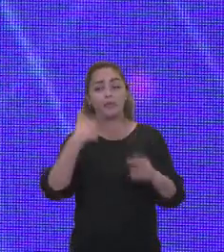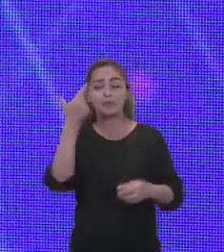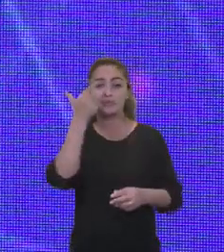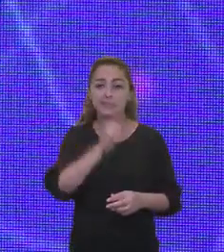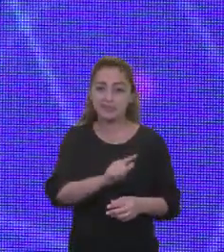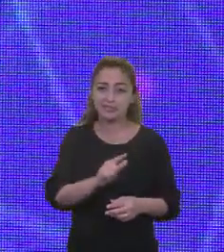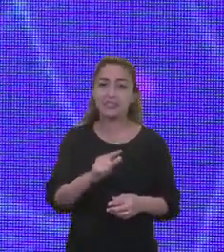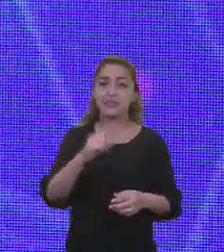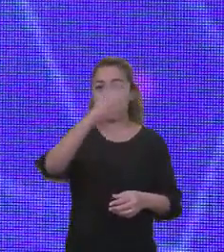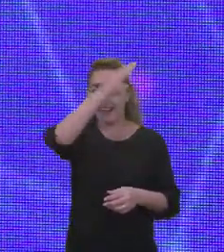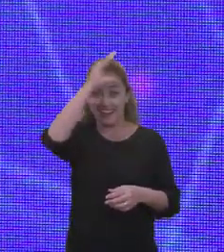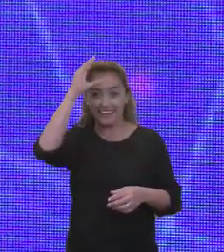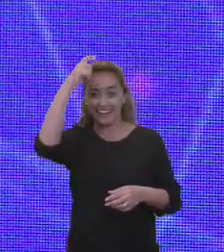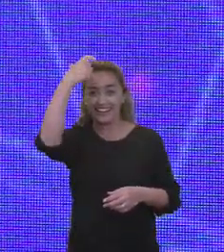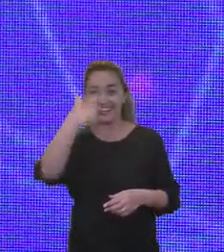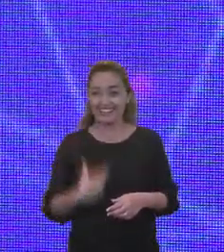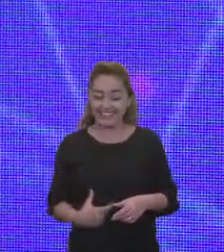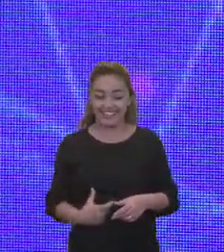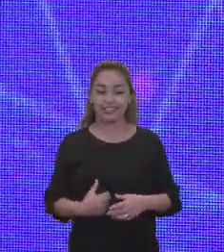client.